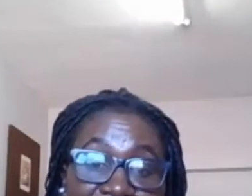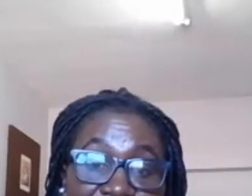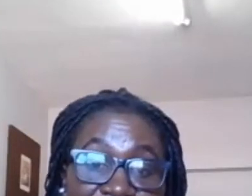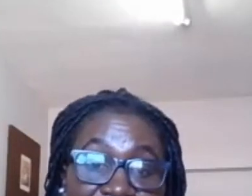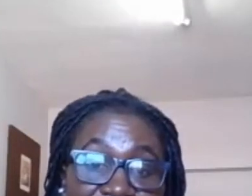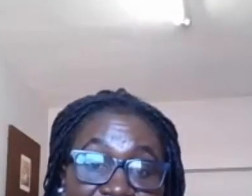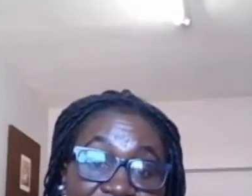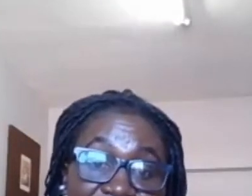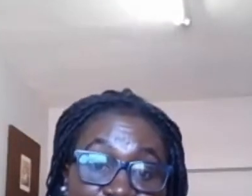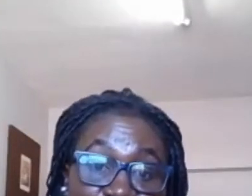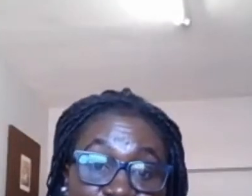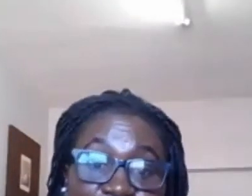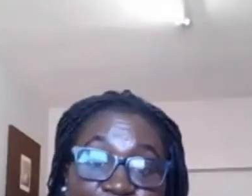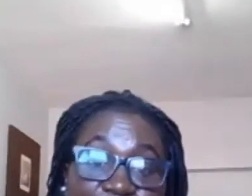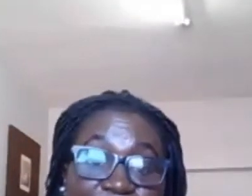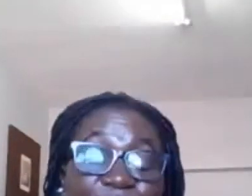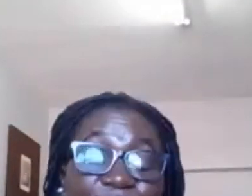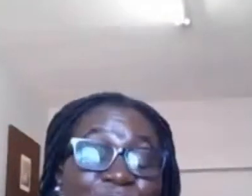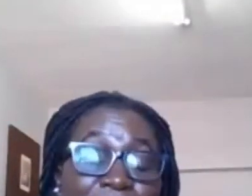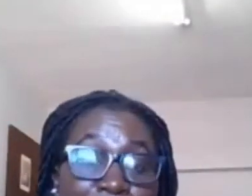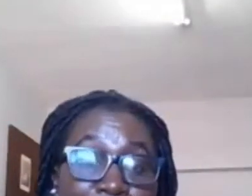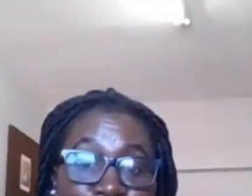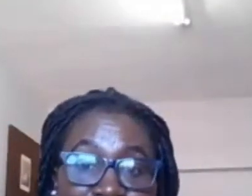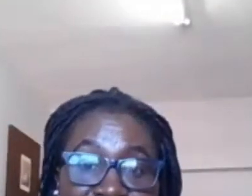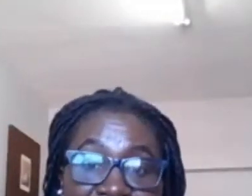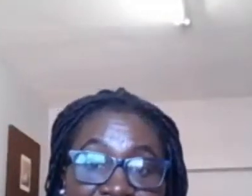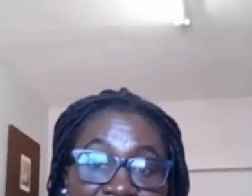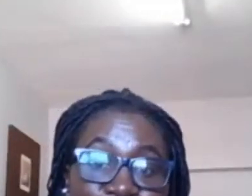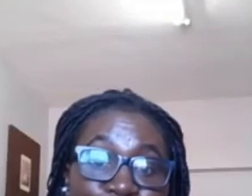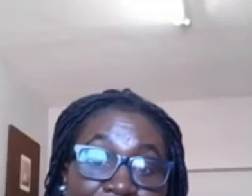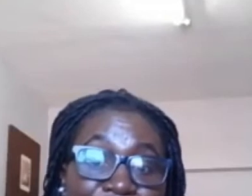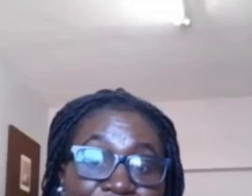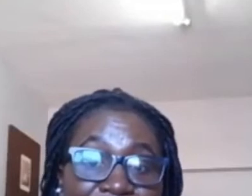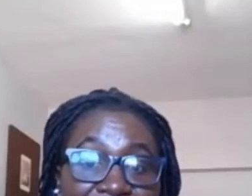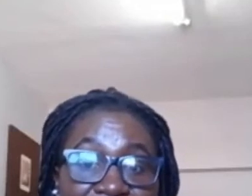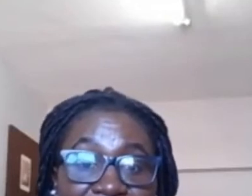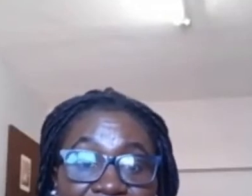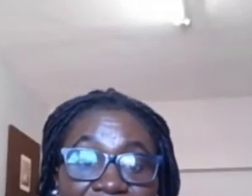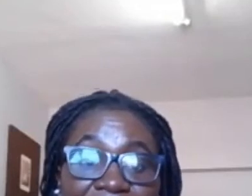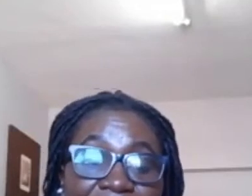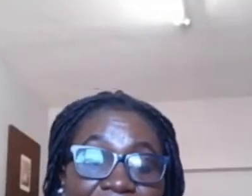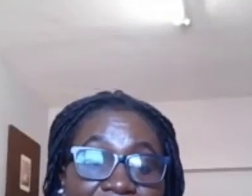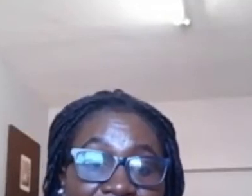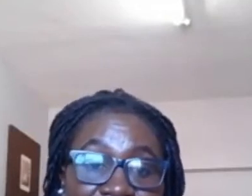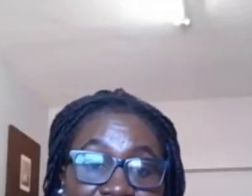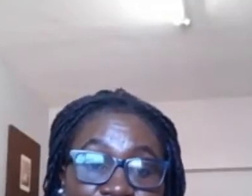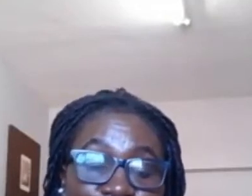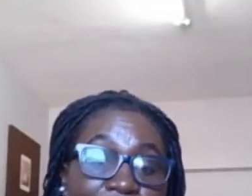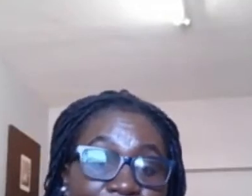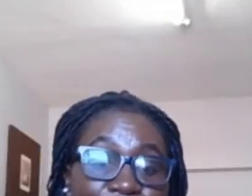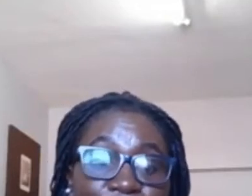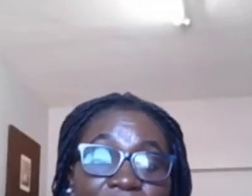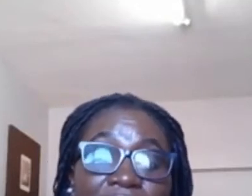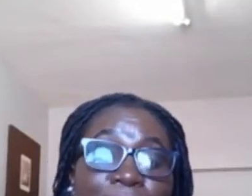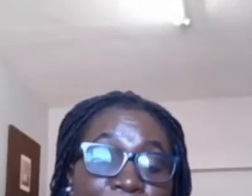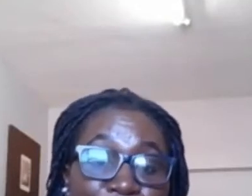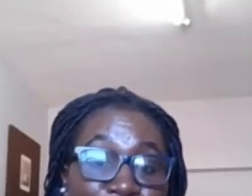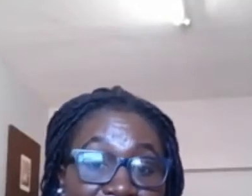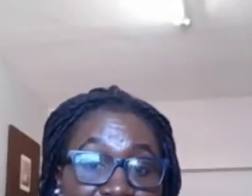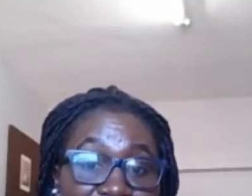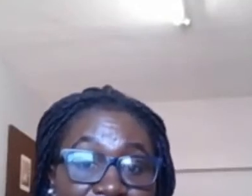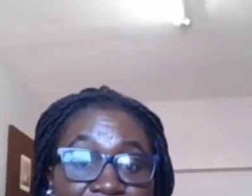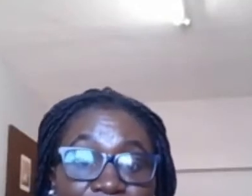about elephants is that they have great memory. Have you heard the saying that you have a